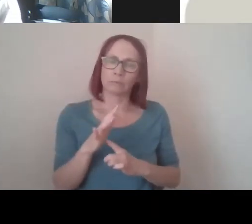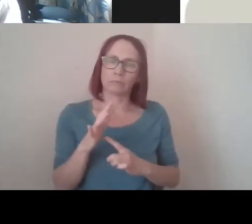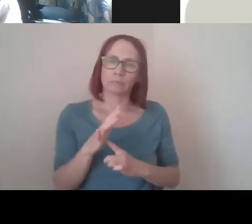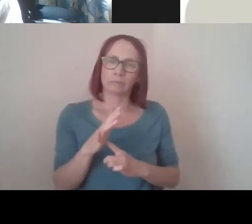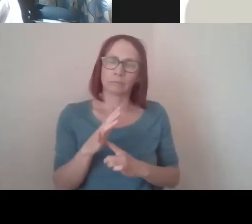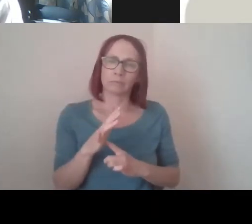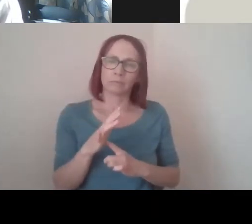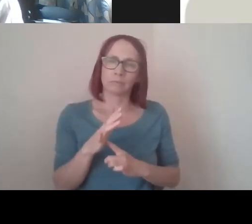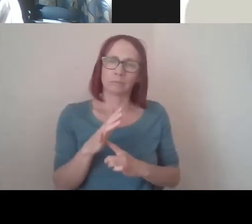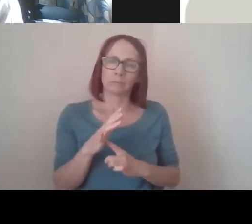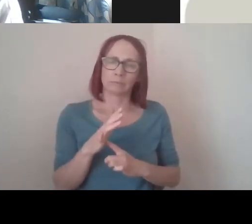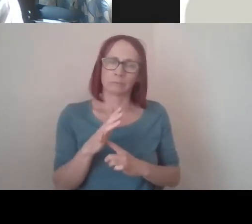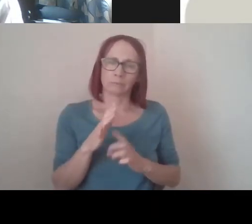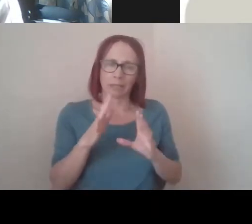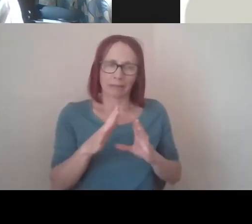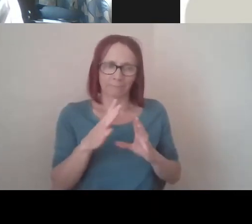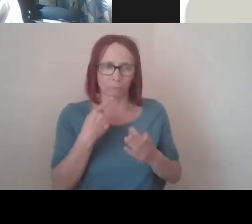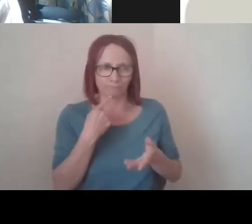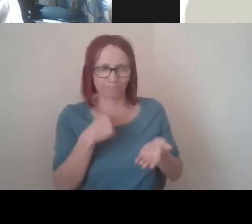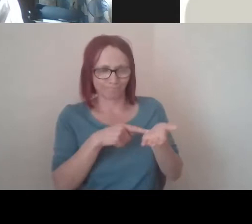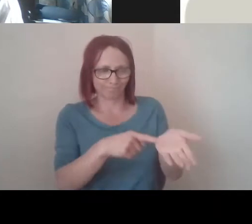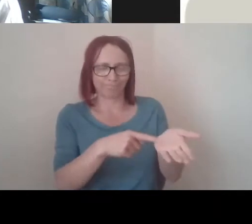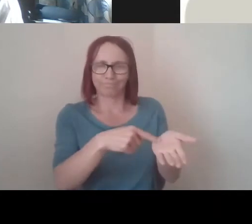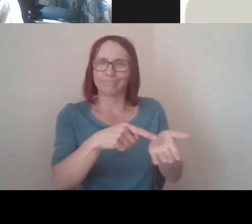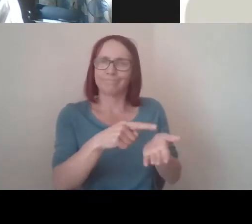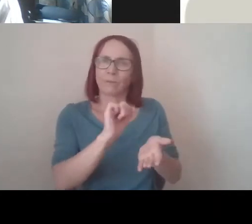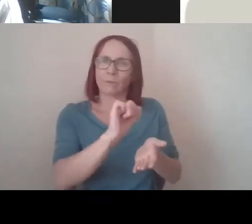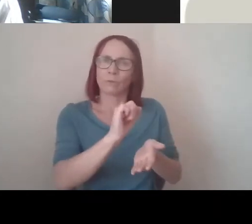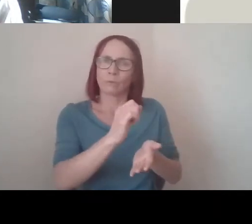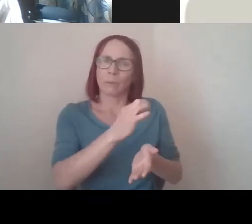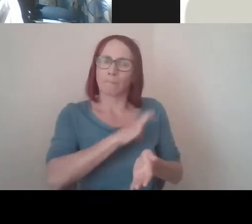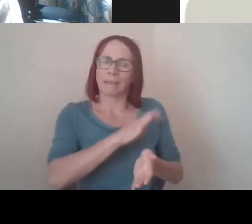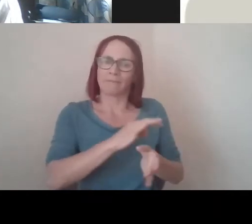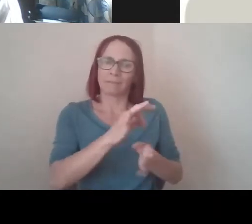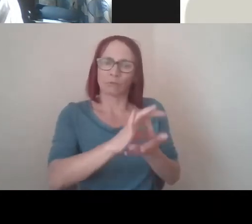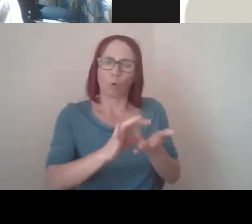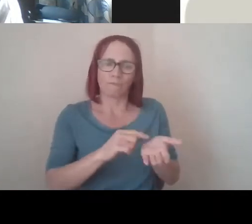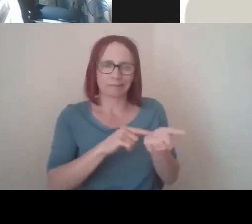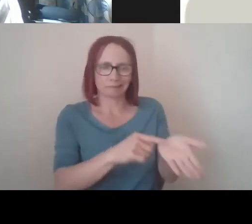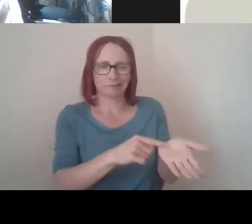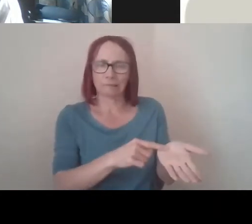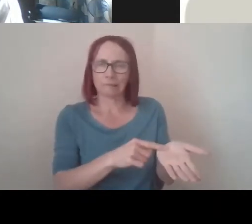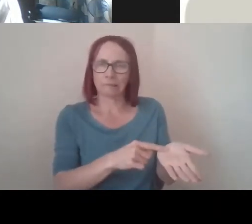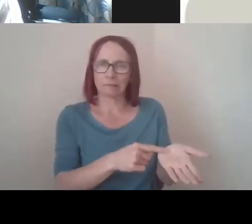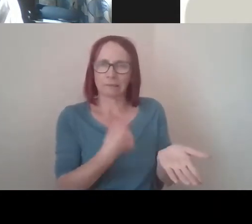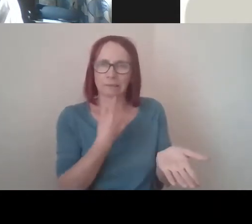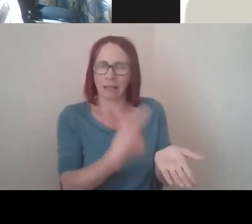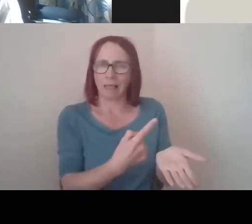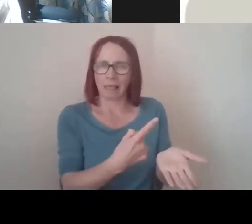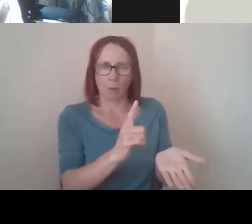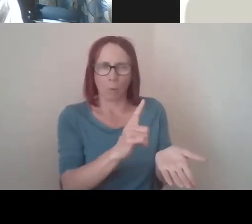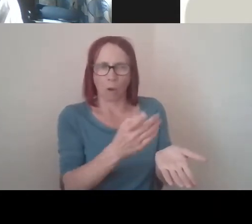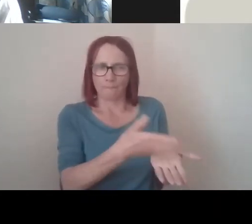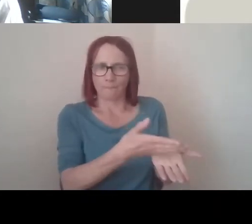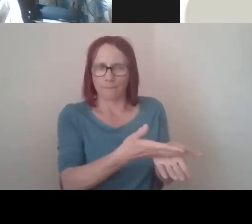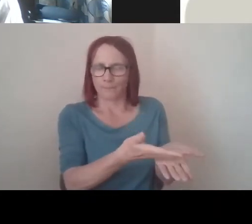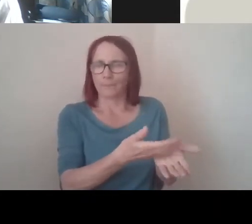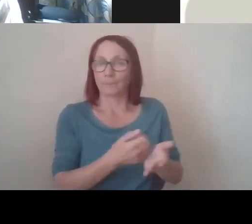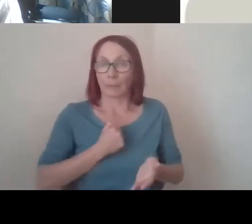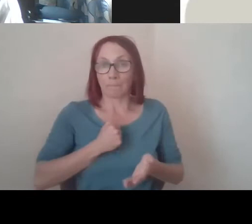know, that you make that argument to your local office. And certainly my local benefits